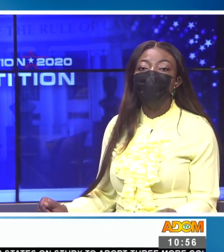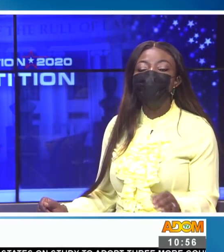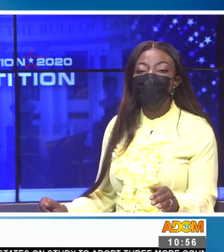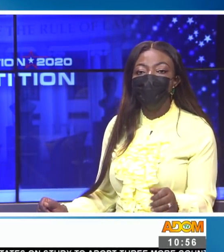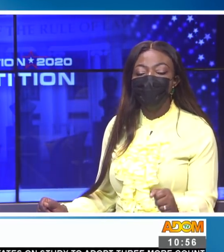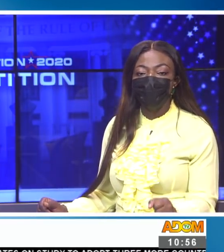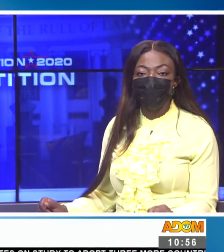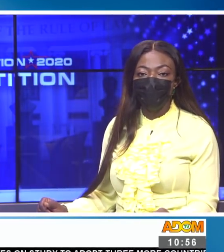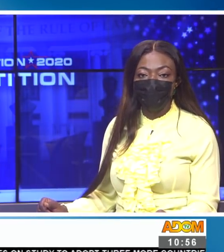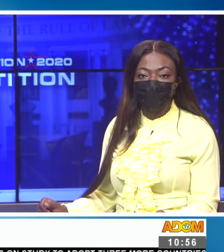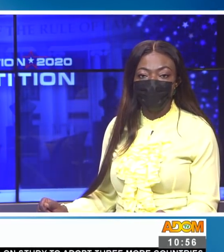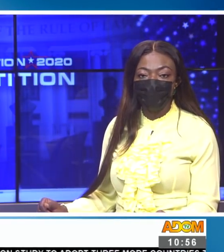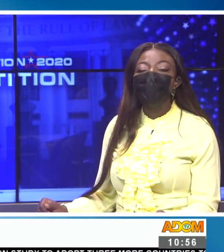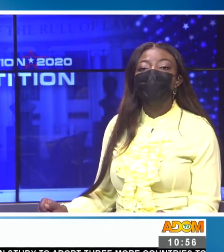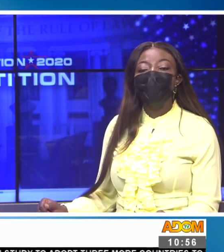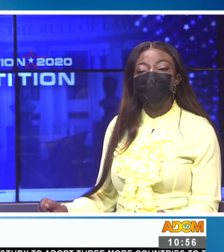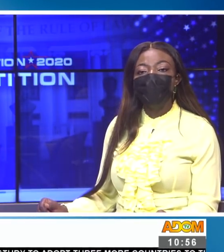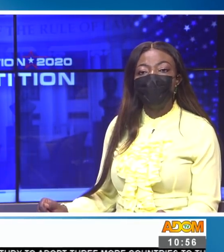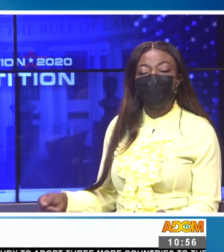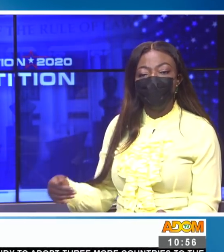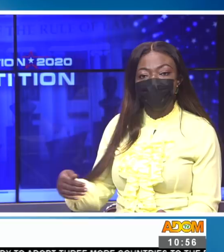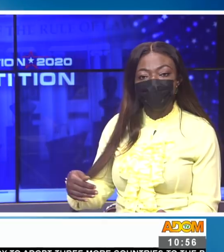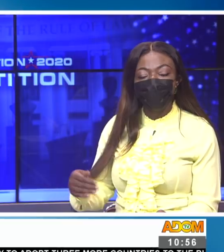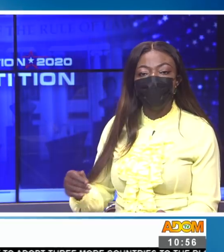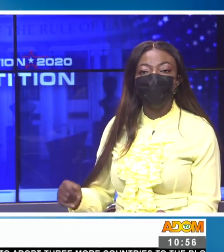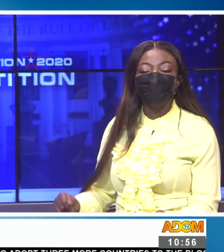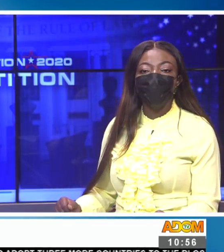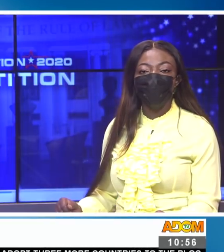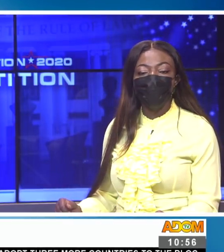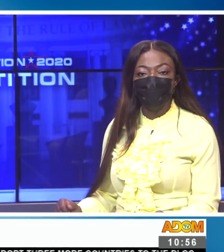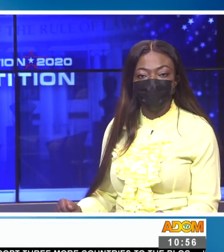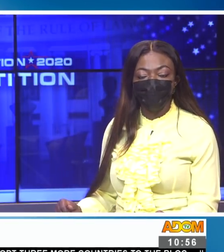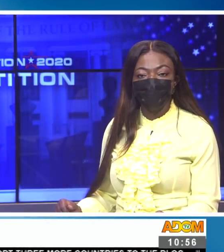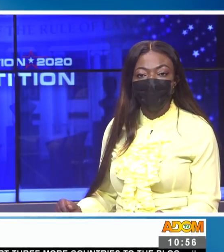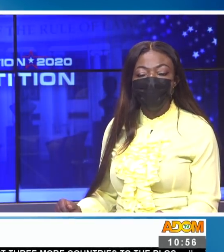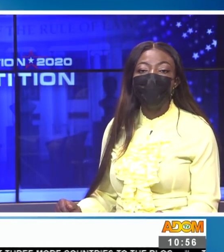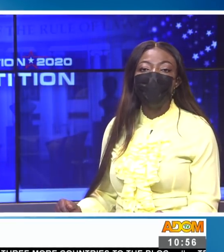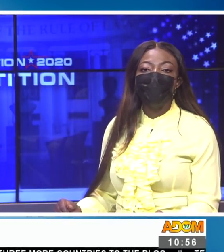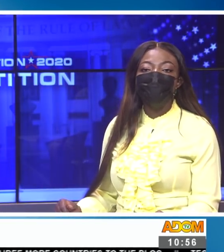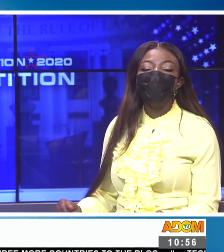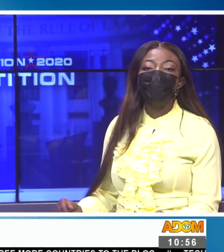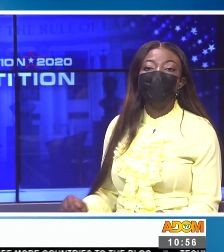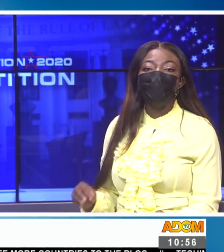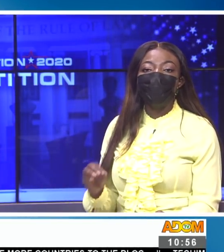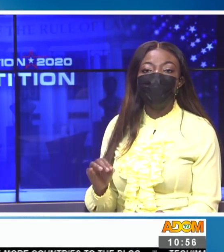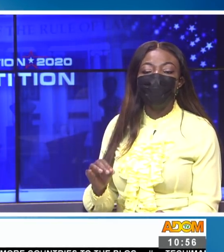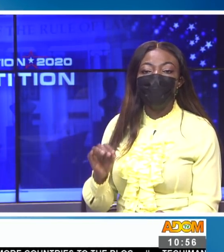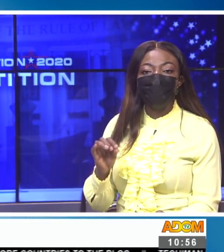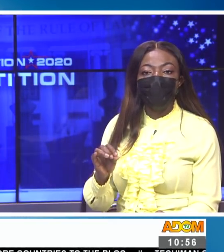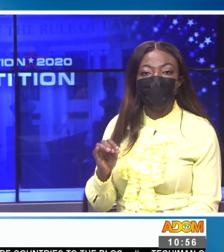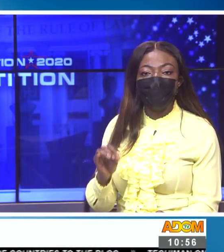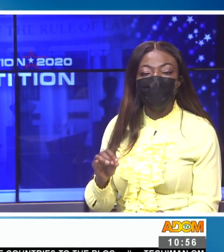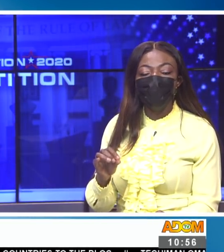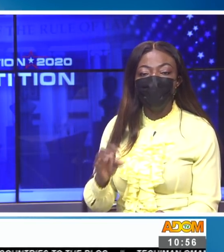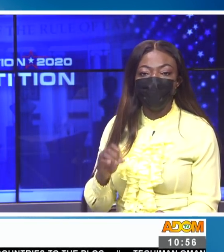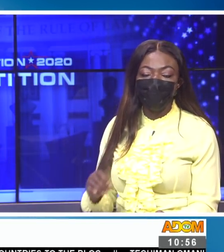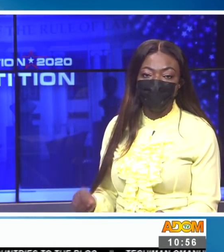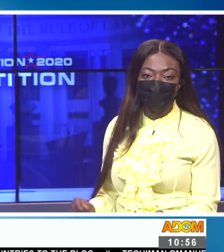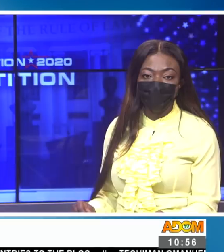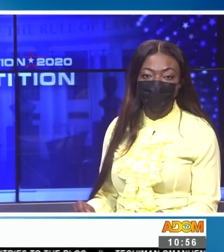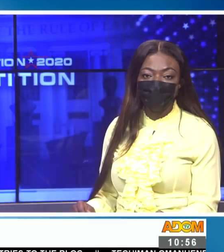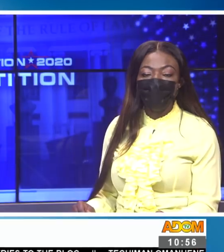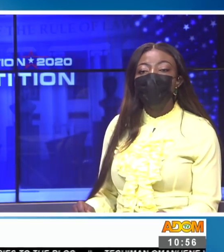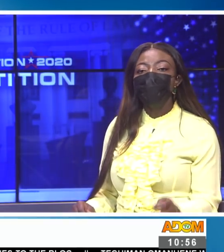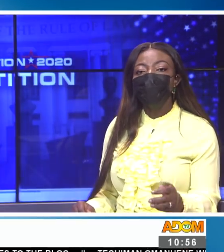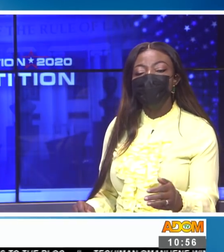no wono wo gidi so mo de amano edikan wode nkrata beto empanimfo pno so se mede adansefo maako num